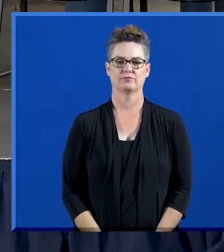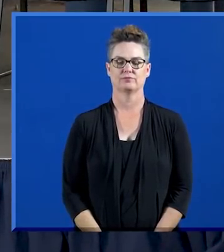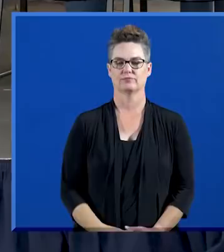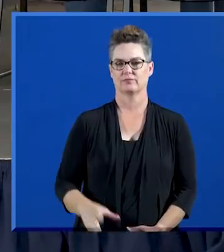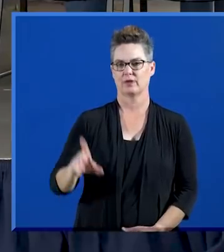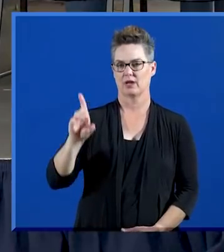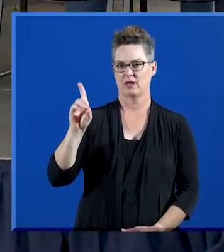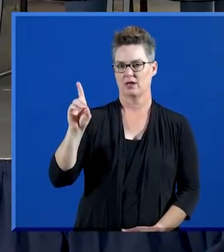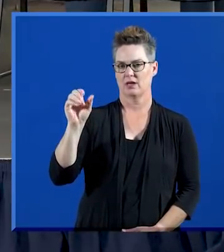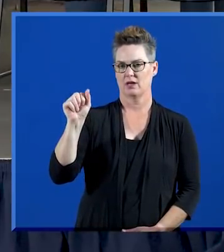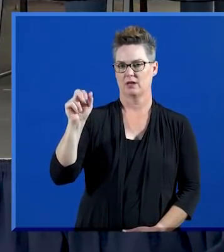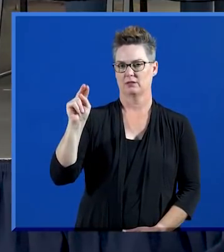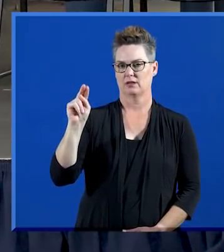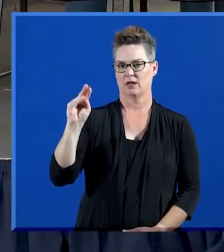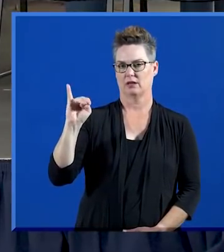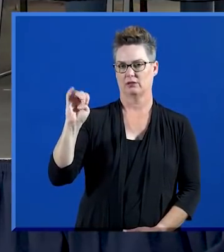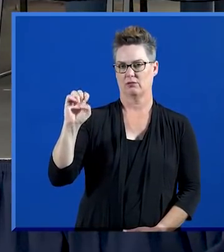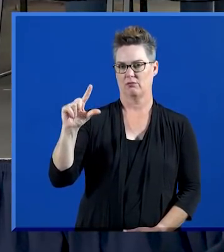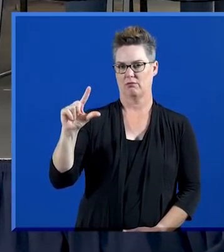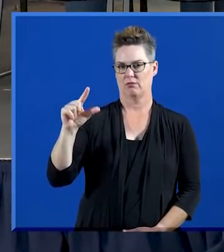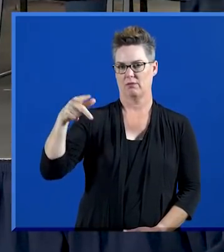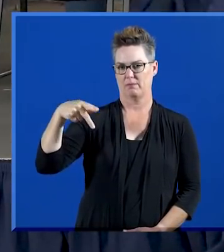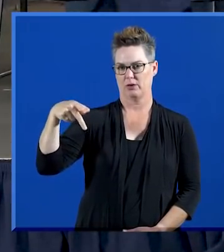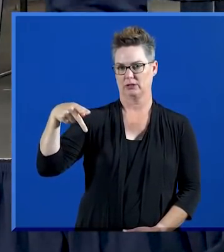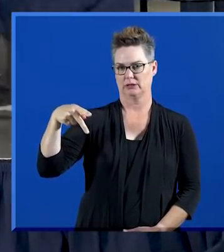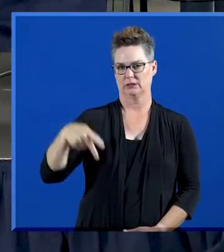Daniel Parkinson.